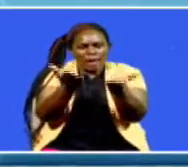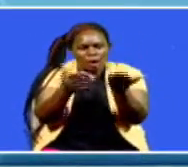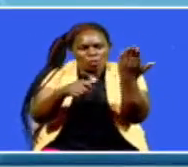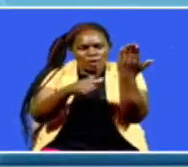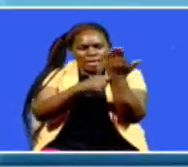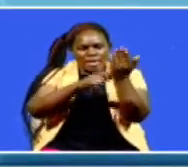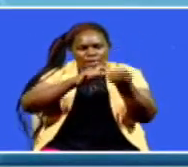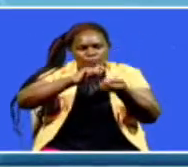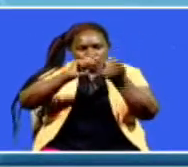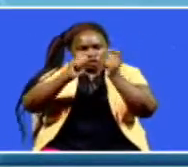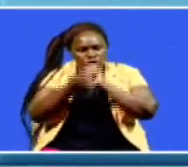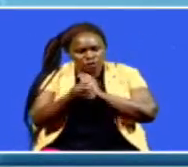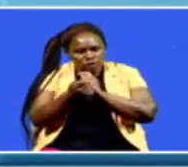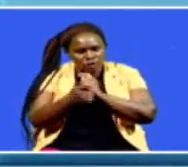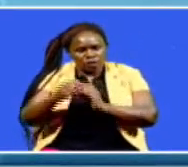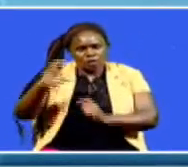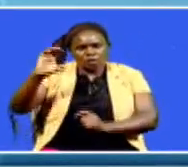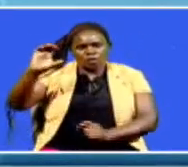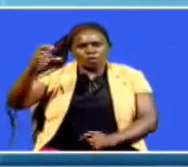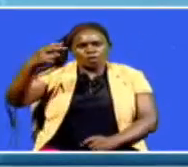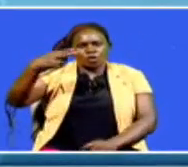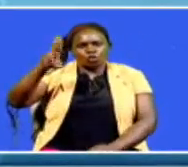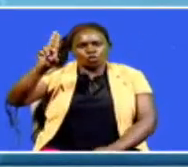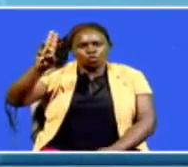been renamed William